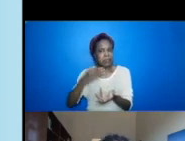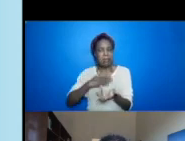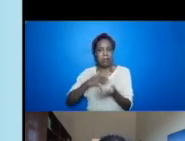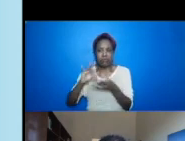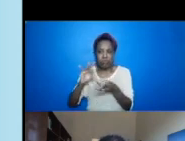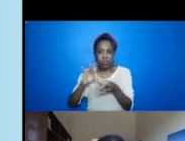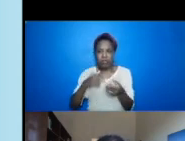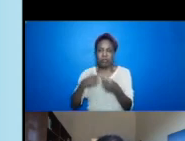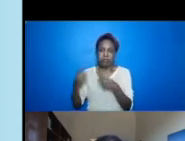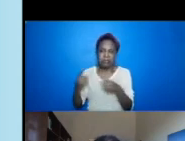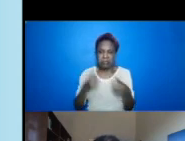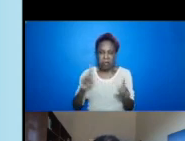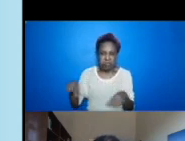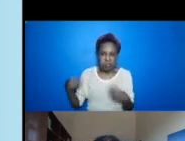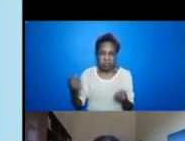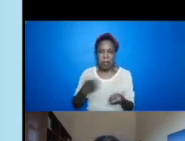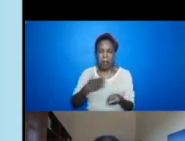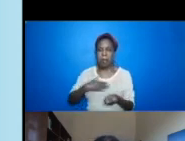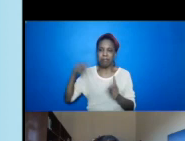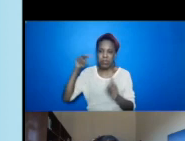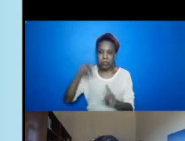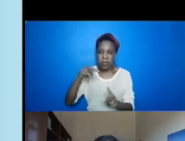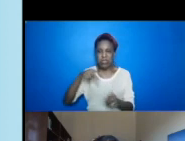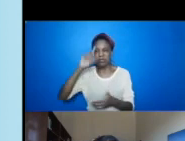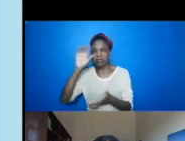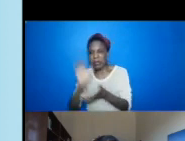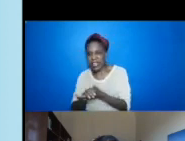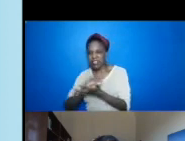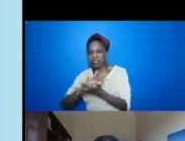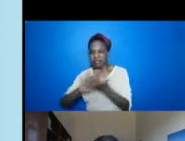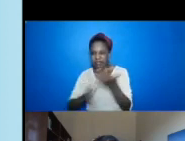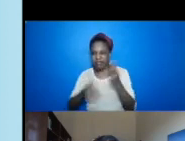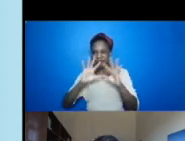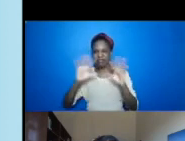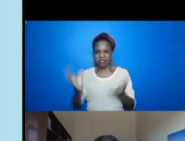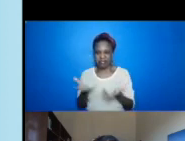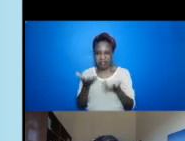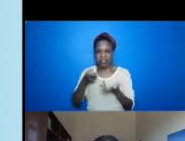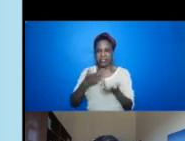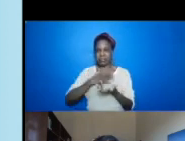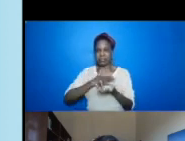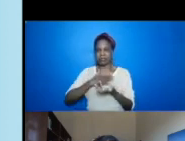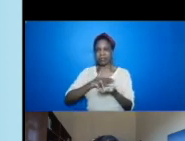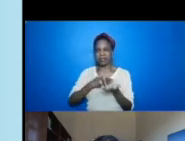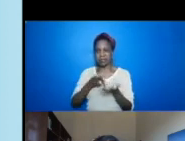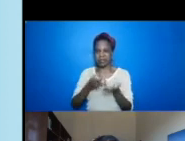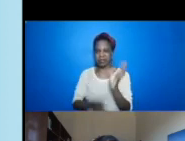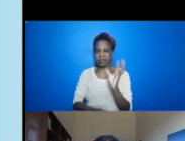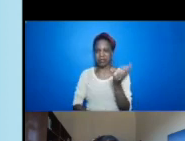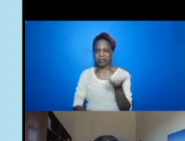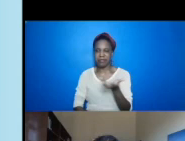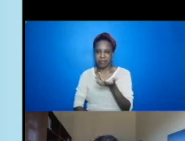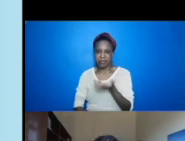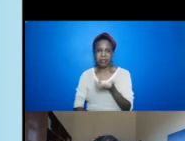our stories in alignment with narratives. And transformative community conferencing is designed to deconstruct